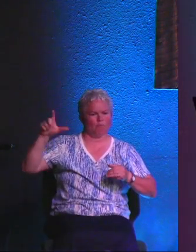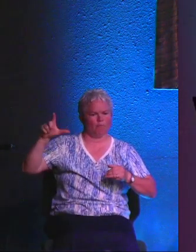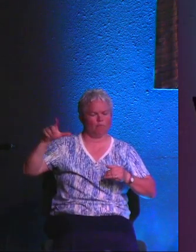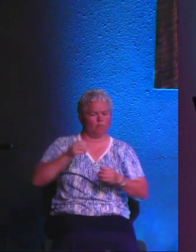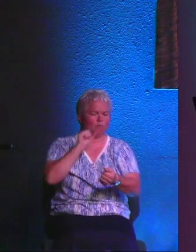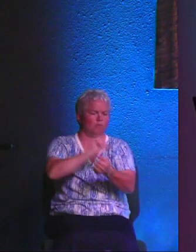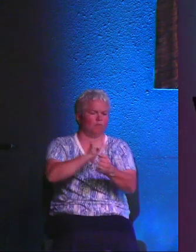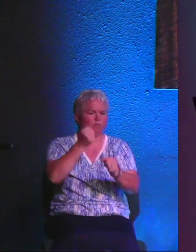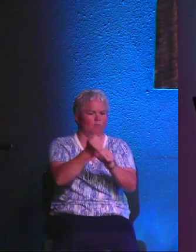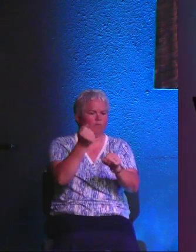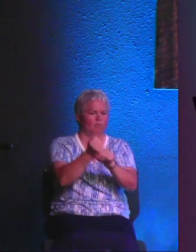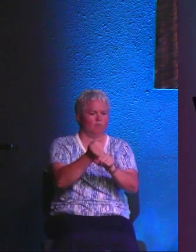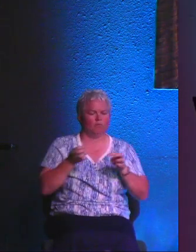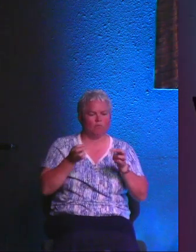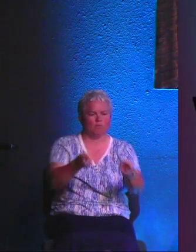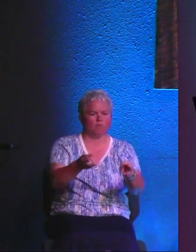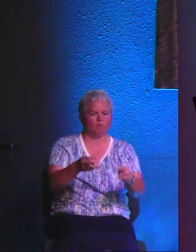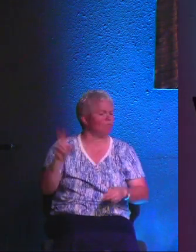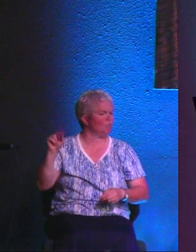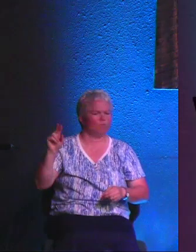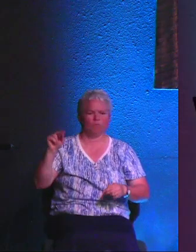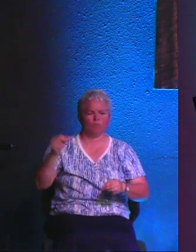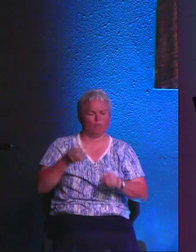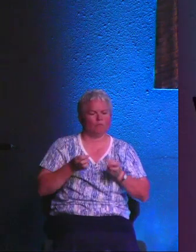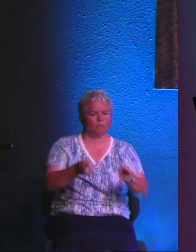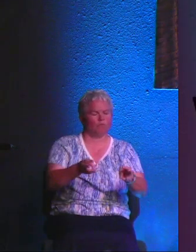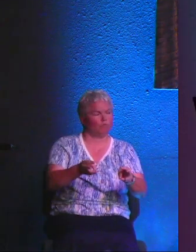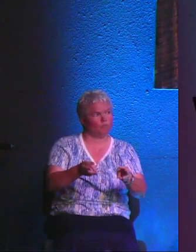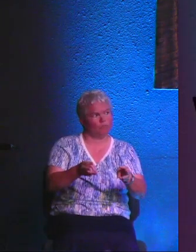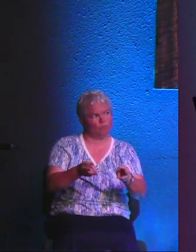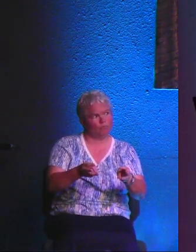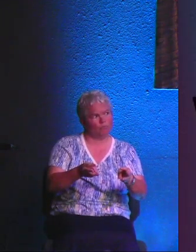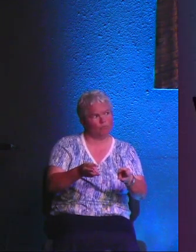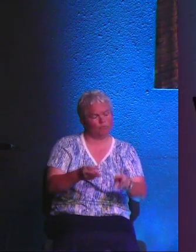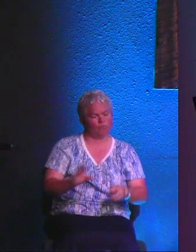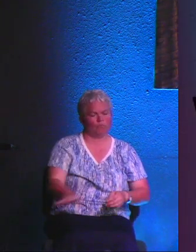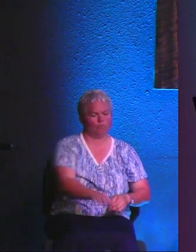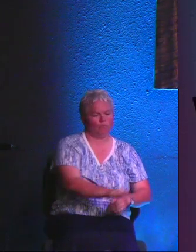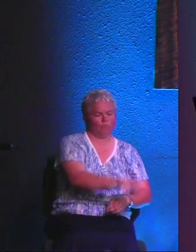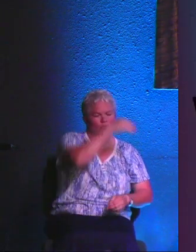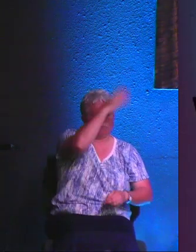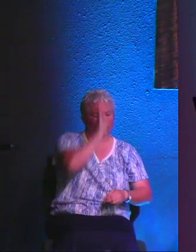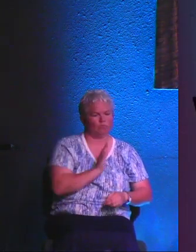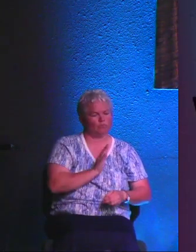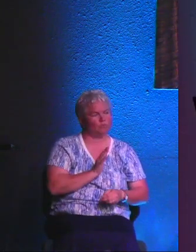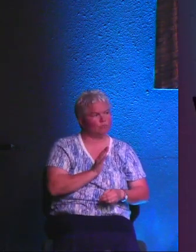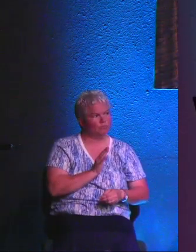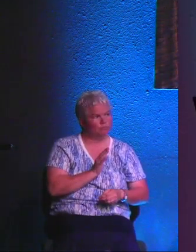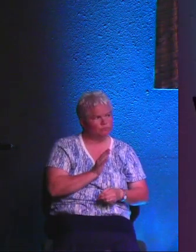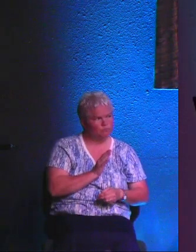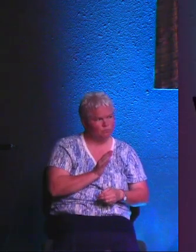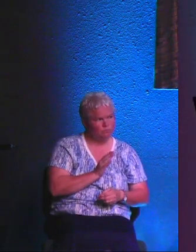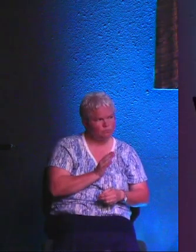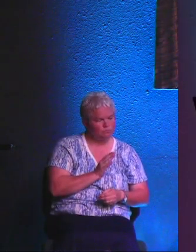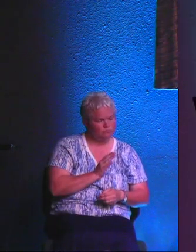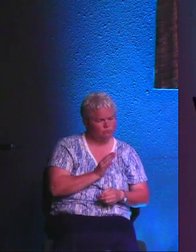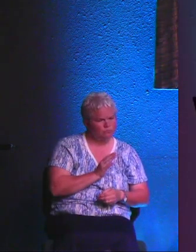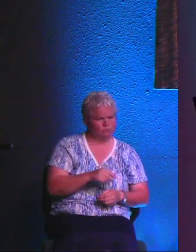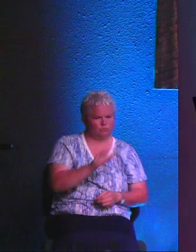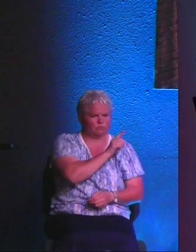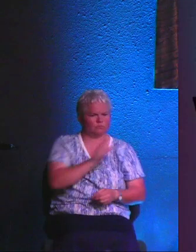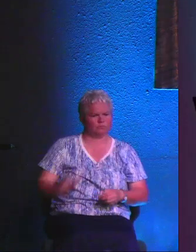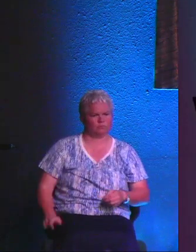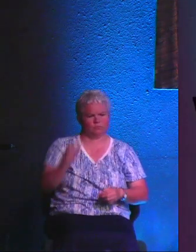a way where there is no way. I'm passing through the valley, I don't live there. I'm a child of God, for he is forgiving and good.